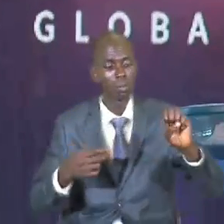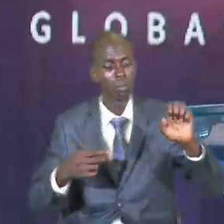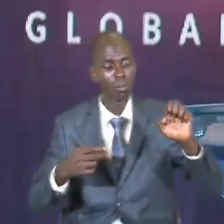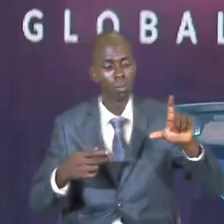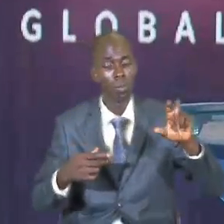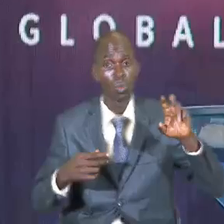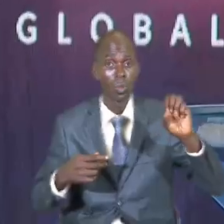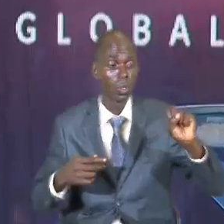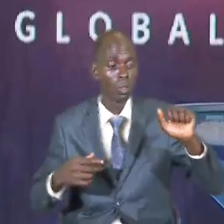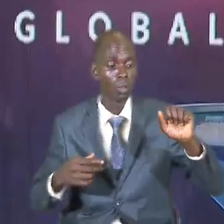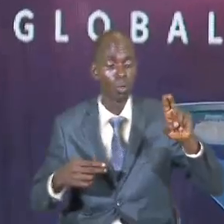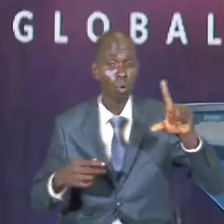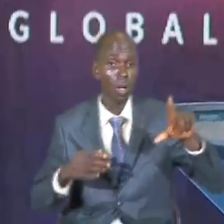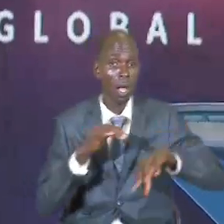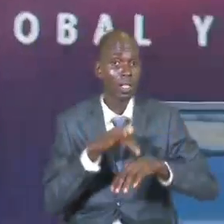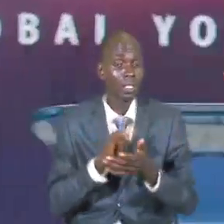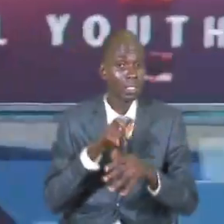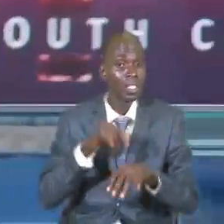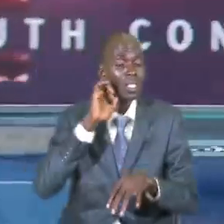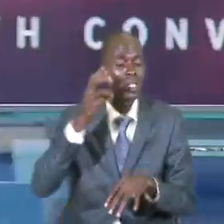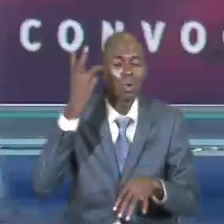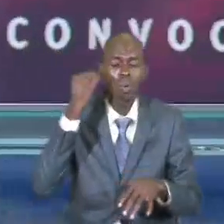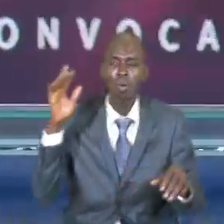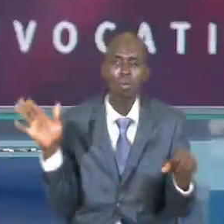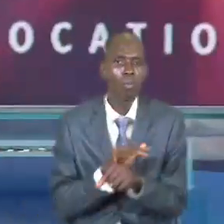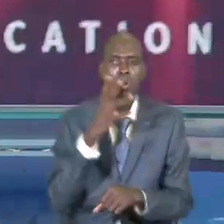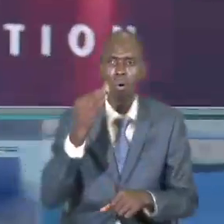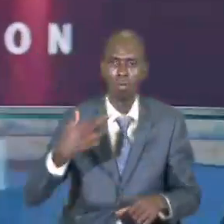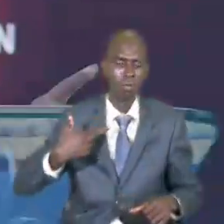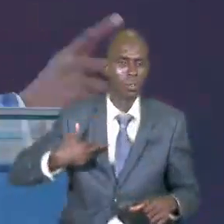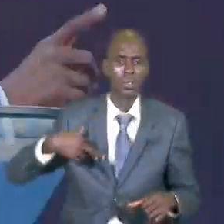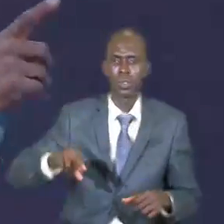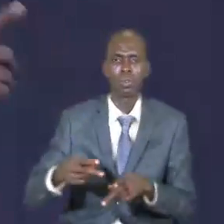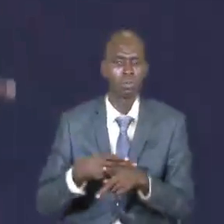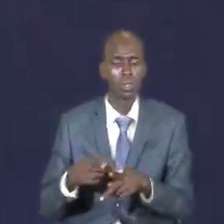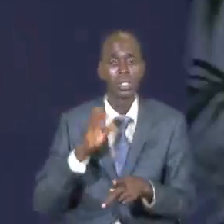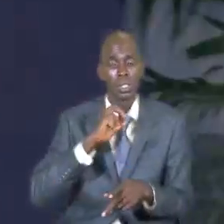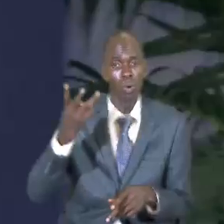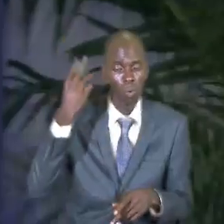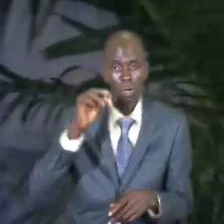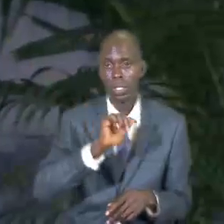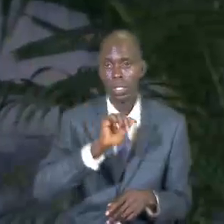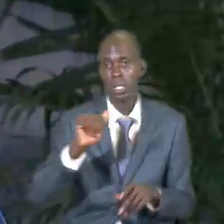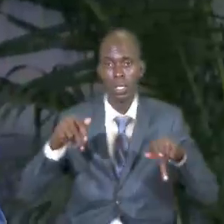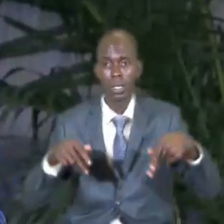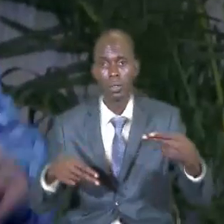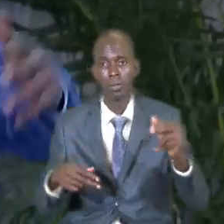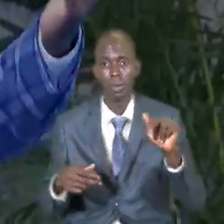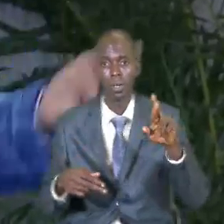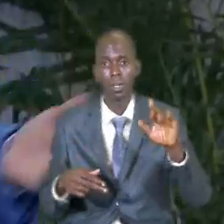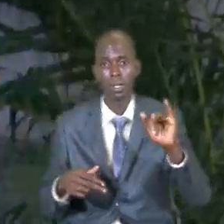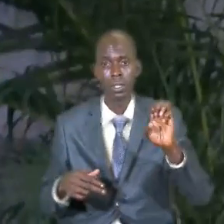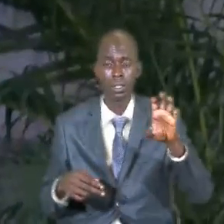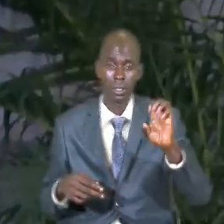man. Highly religious man. He was a Pharisee. And he said, if anybody was religious, I was religious. You